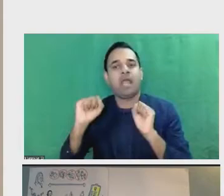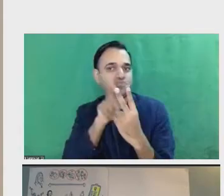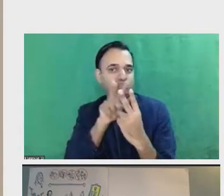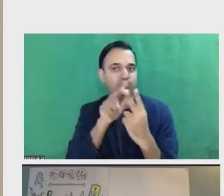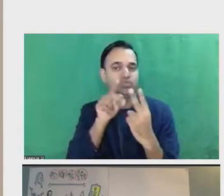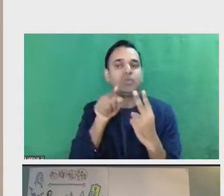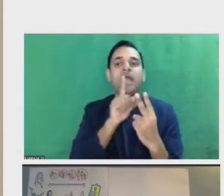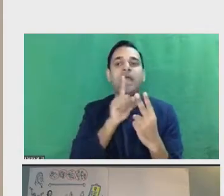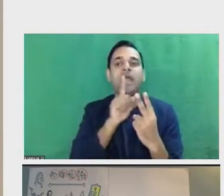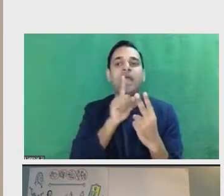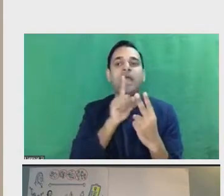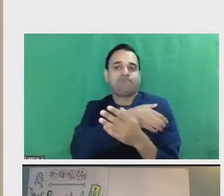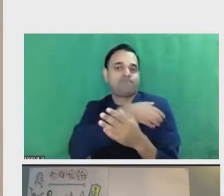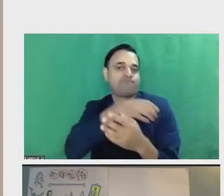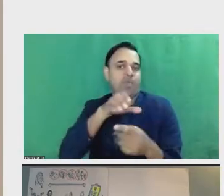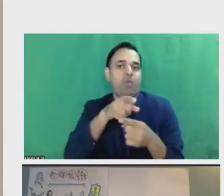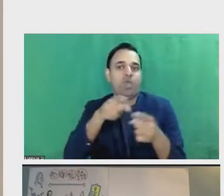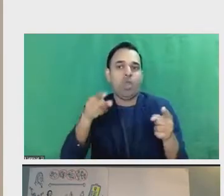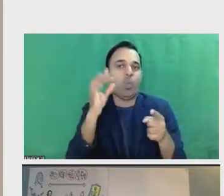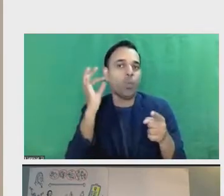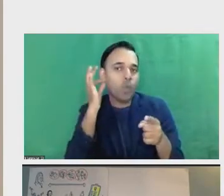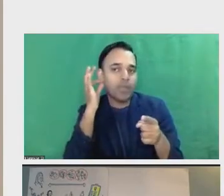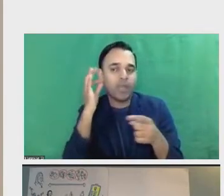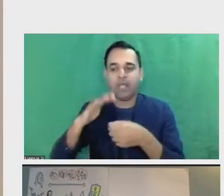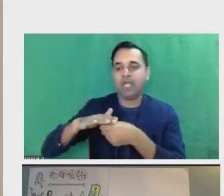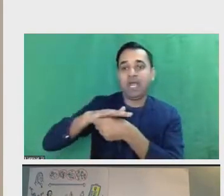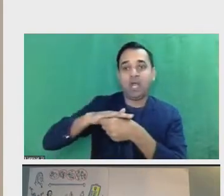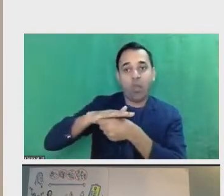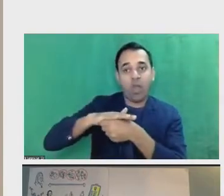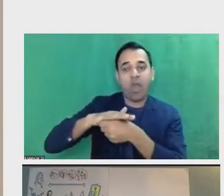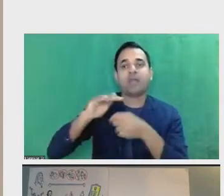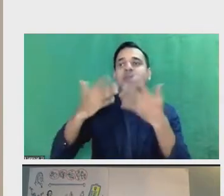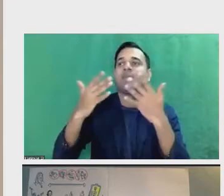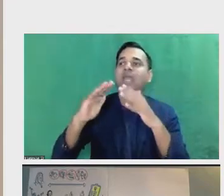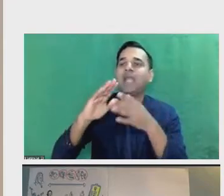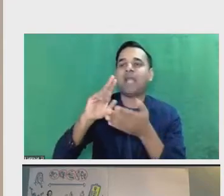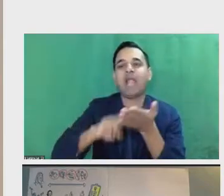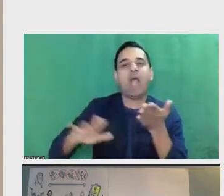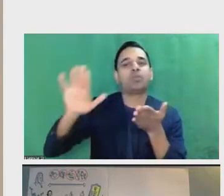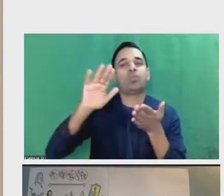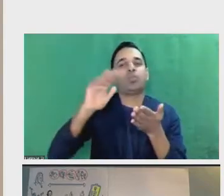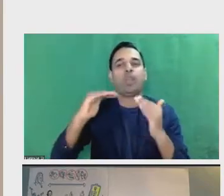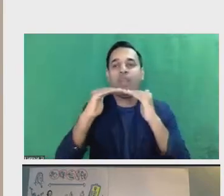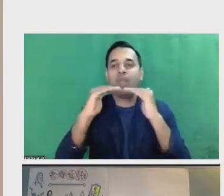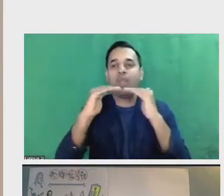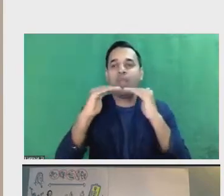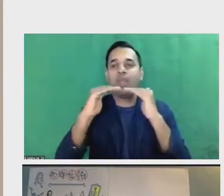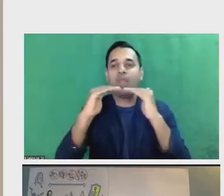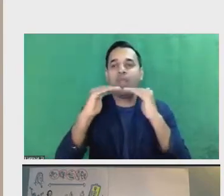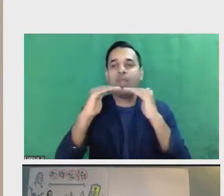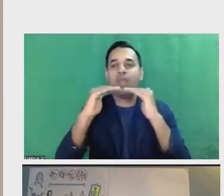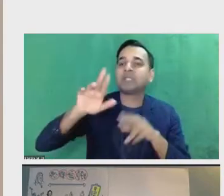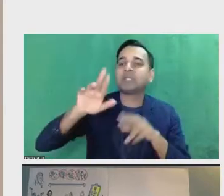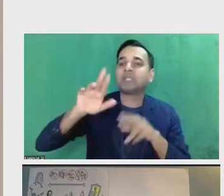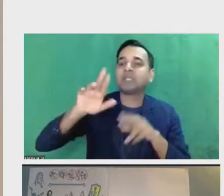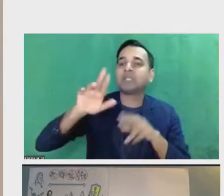framework is supposed to be very ambitious. It's a 30-year plan, a blueprint for 2050. Now,